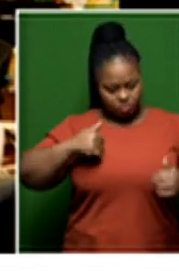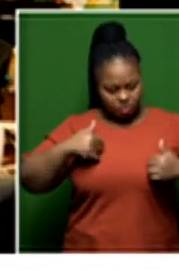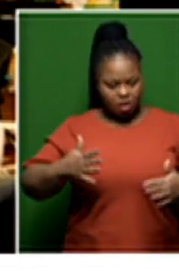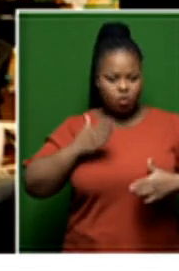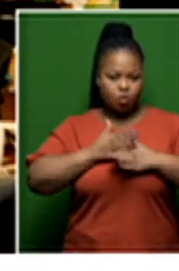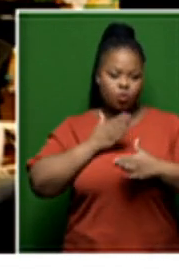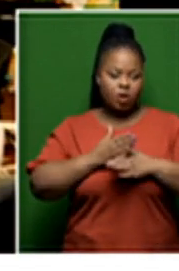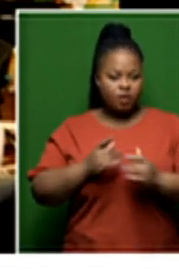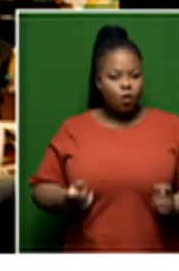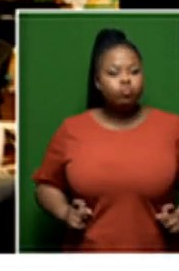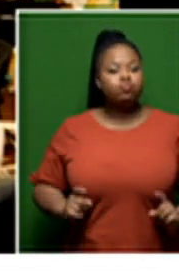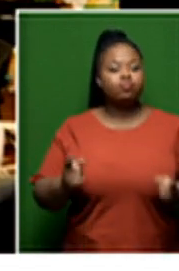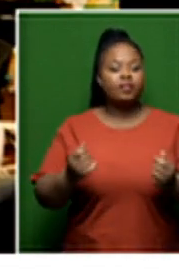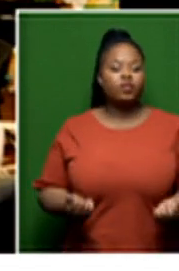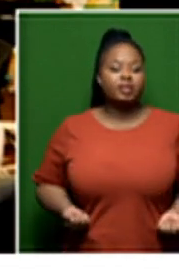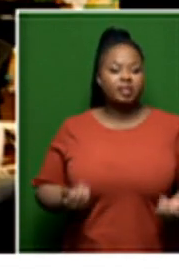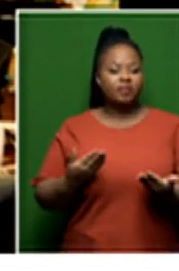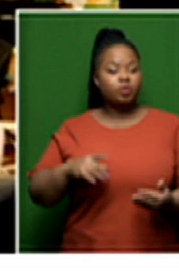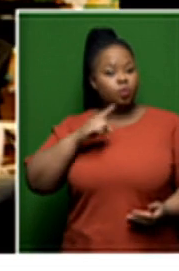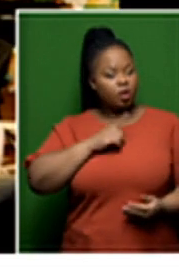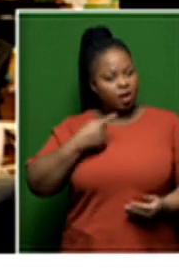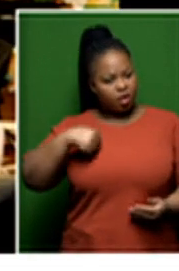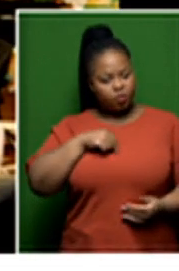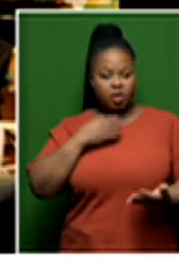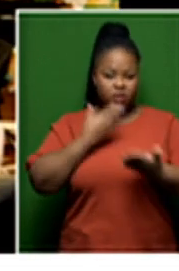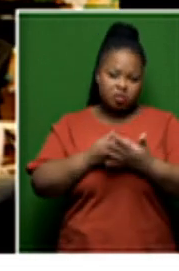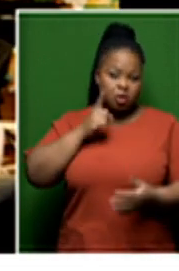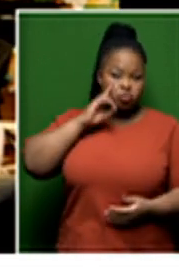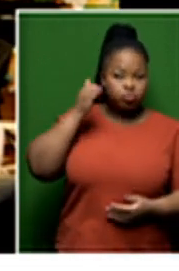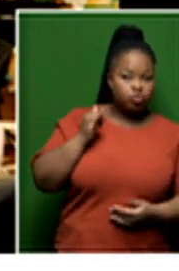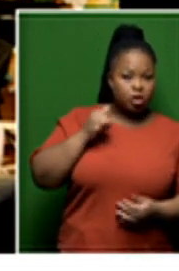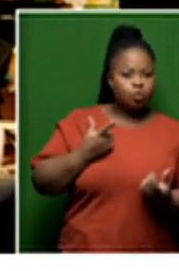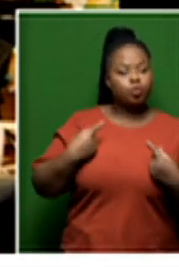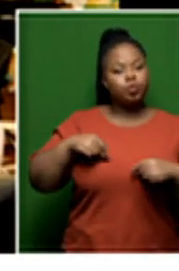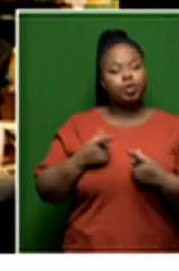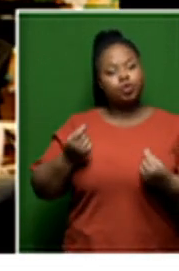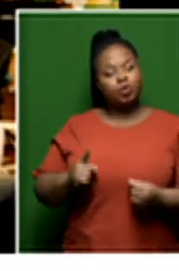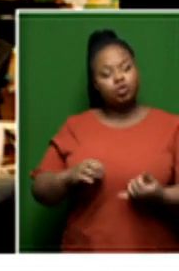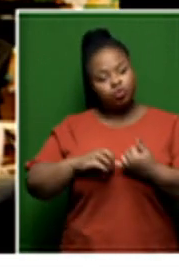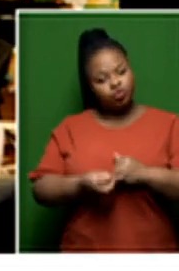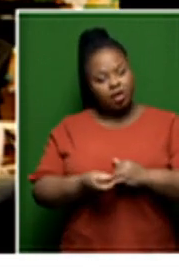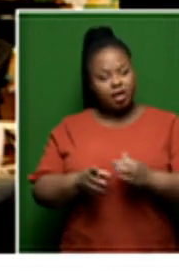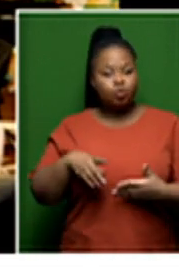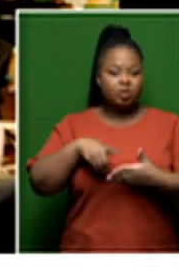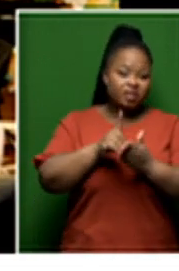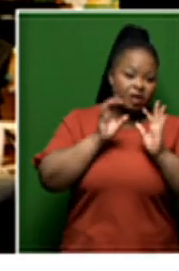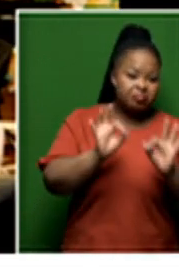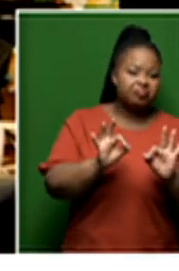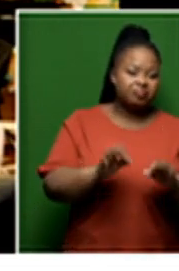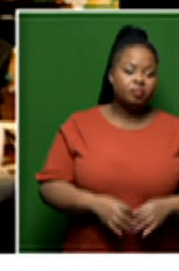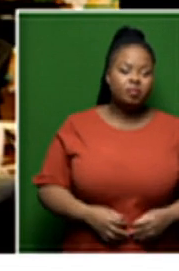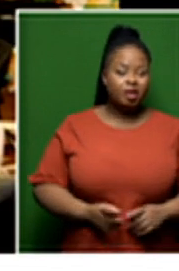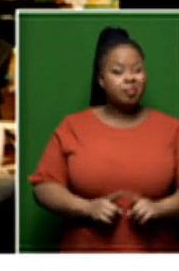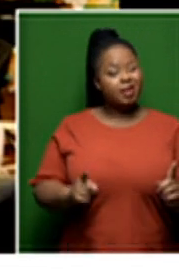an accelerated service delivery, so that we are able to track what we do and deliver as per the promise that was made. So in